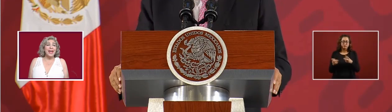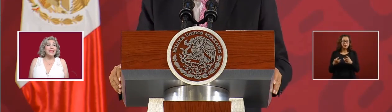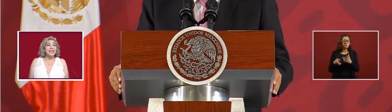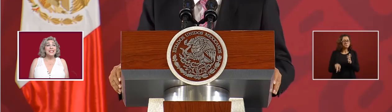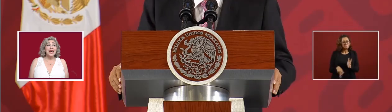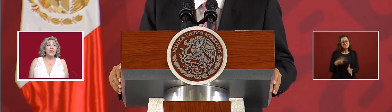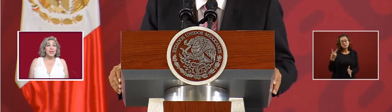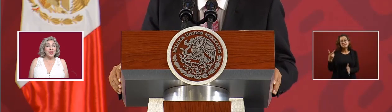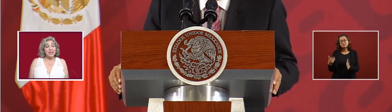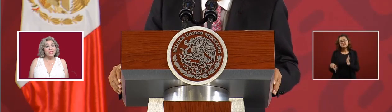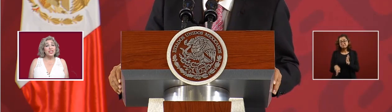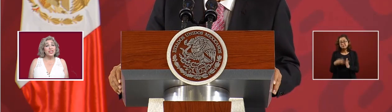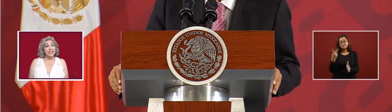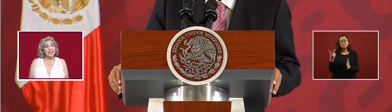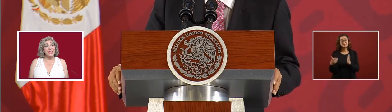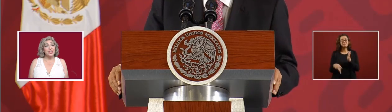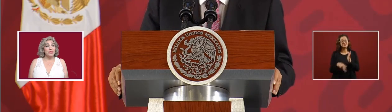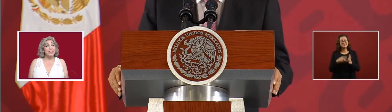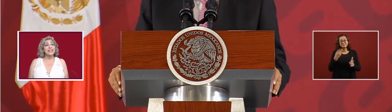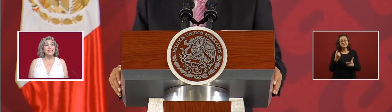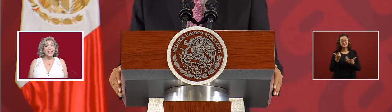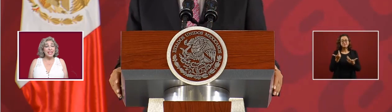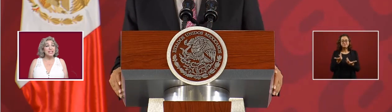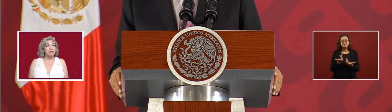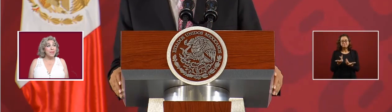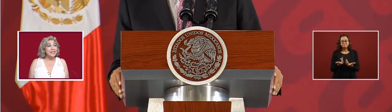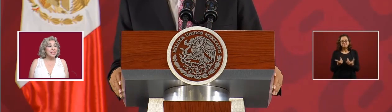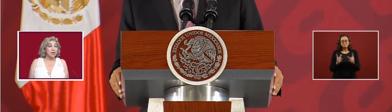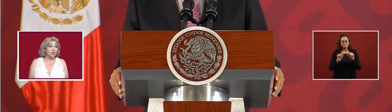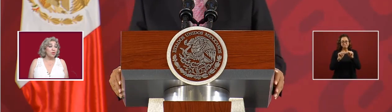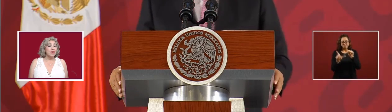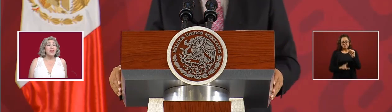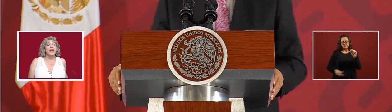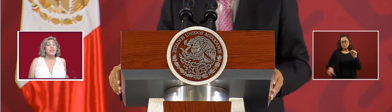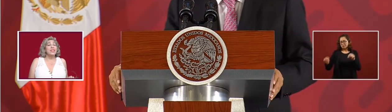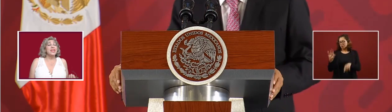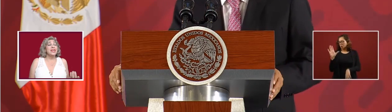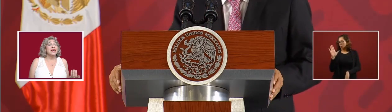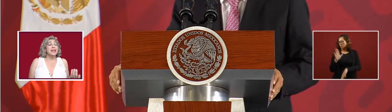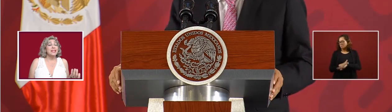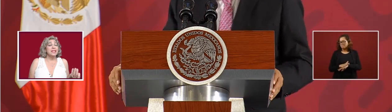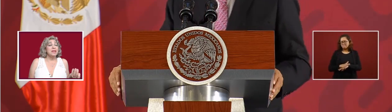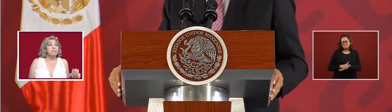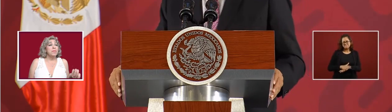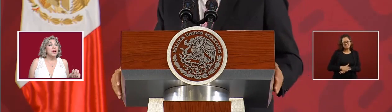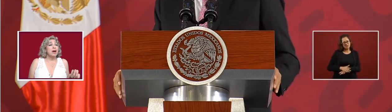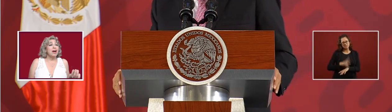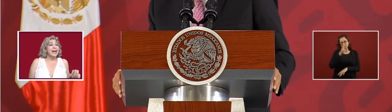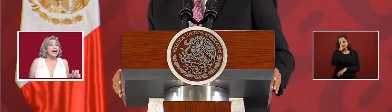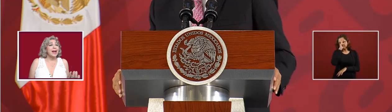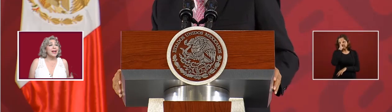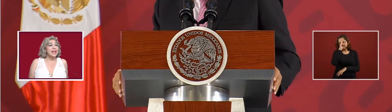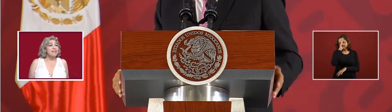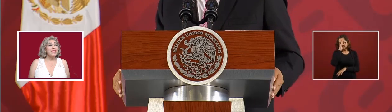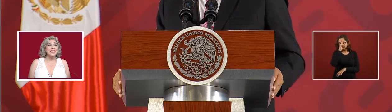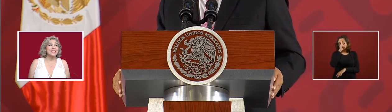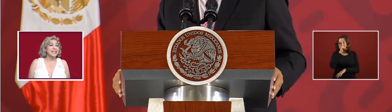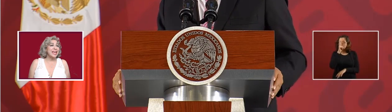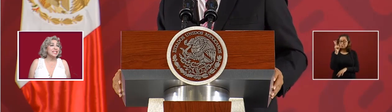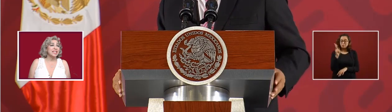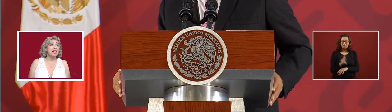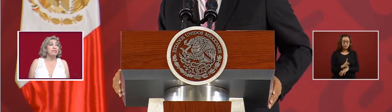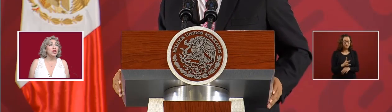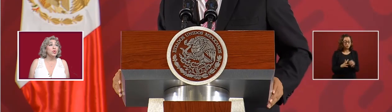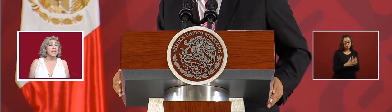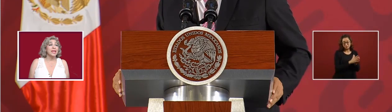And that's how they took it into effect in the case of Mexico. The, the heaviest